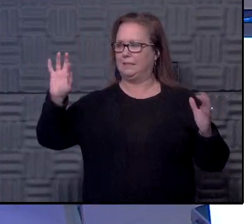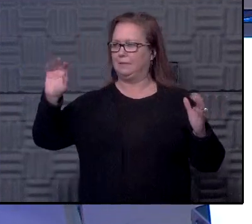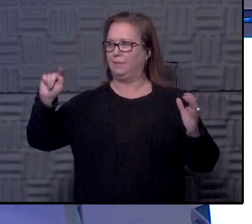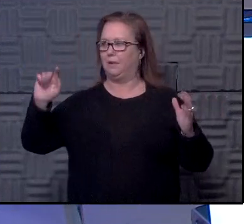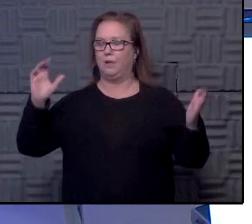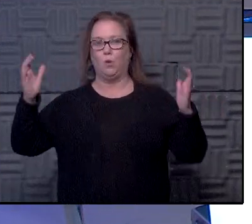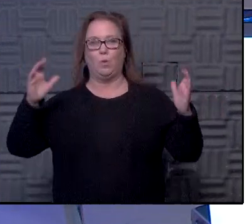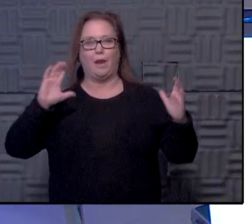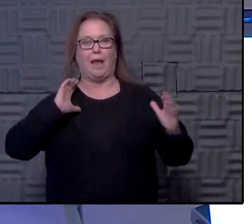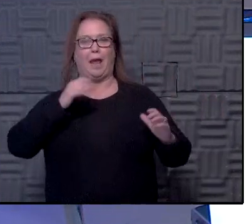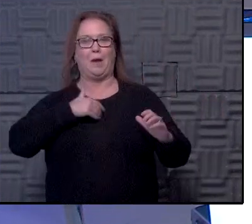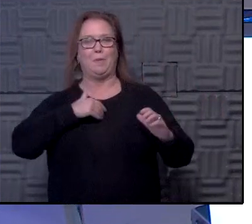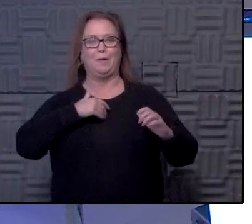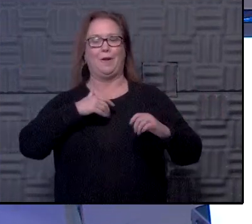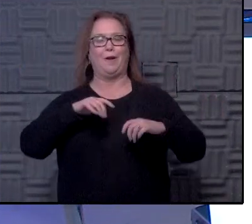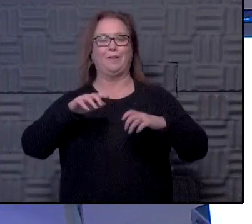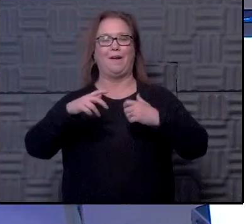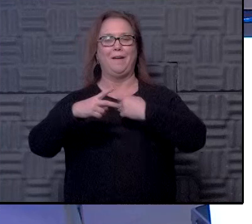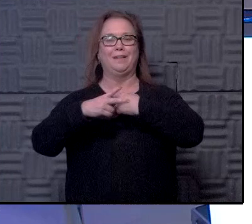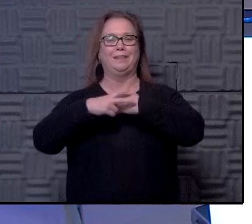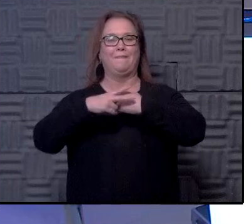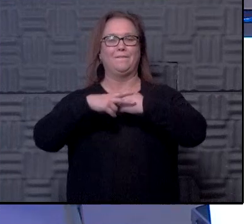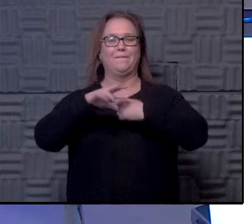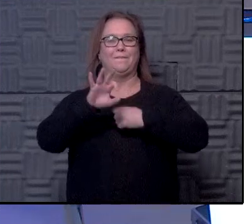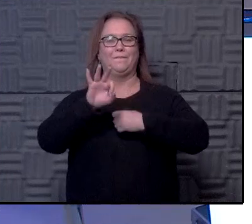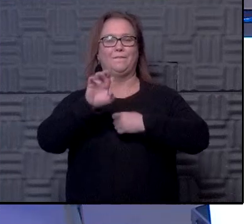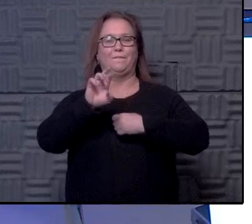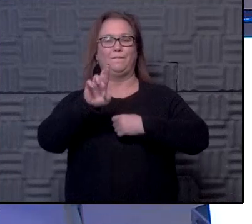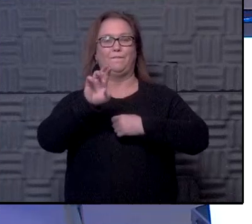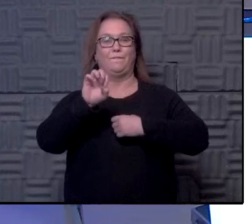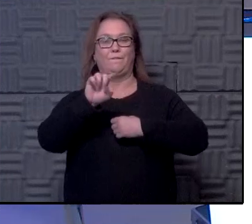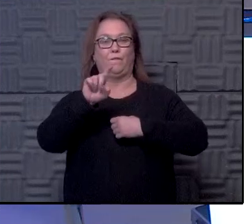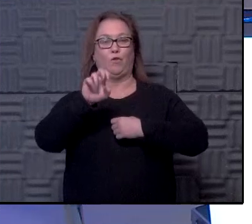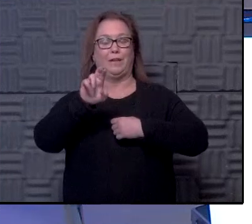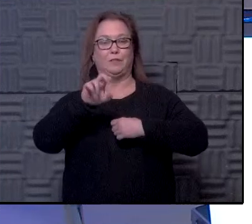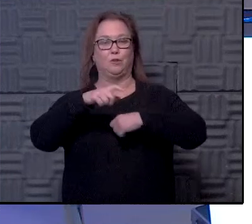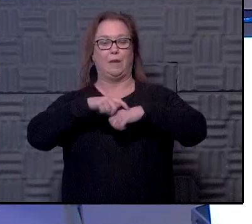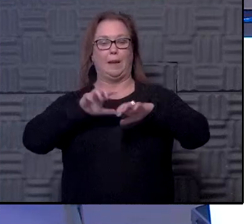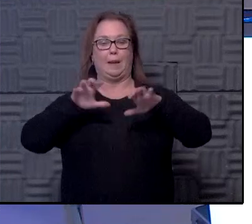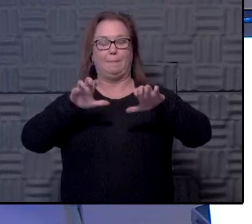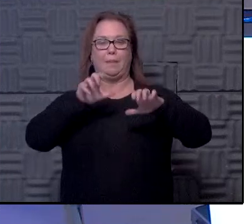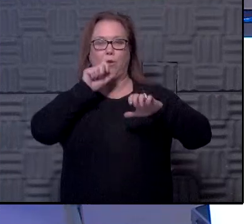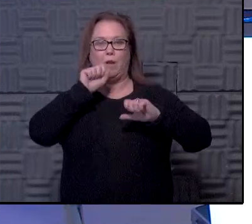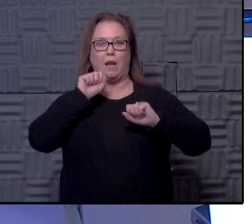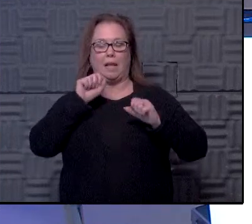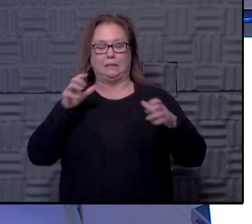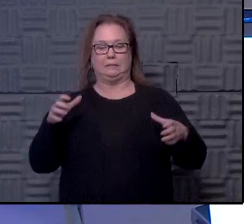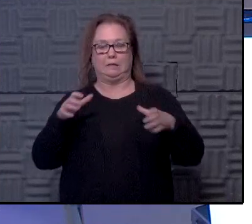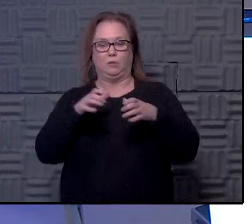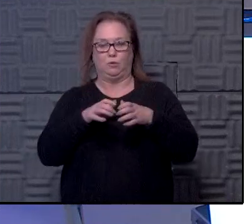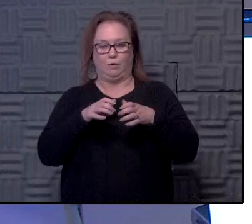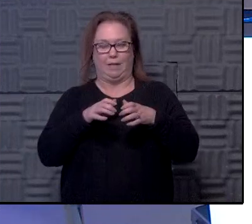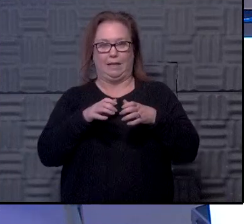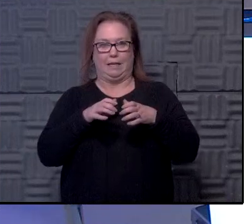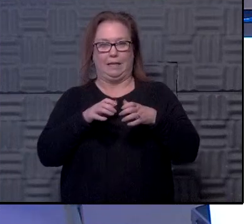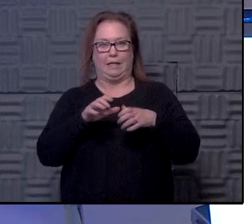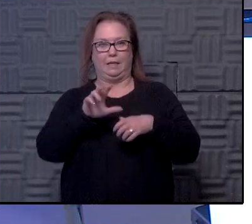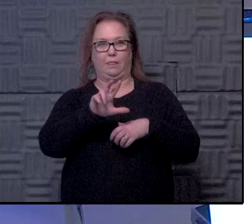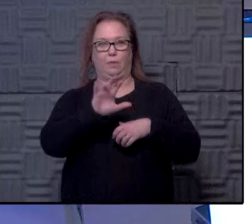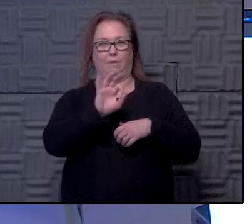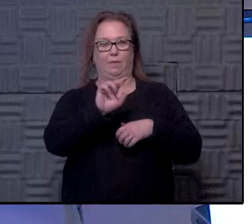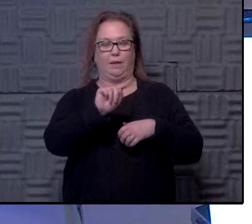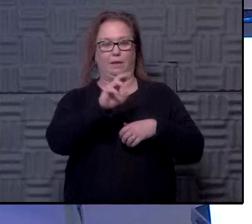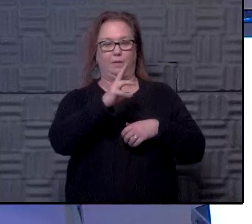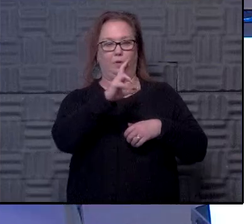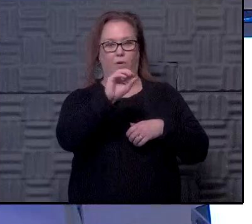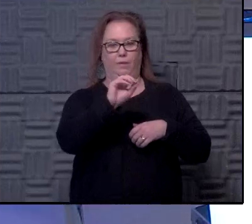when we were doing our time in the freezer, 6 feet. I Yeah. mean, but the droplets aren't as concentrated at 6 feet as they are at 3 feet. And Yeah. the World Health Organization